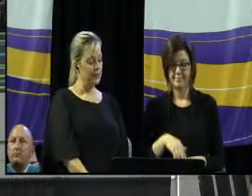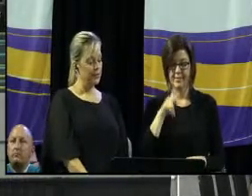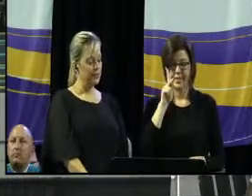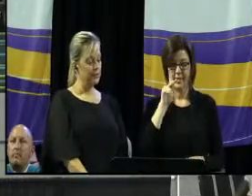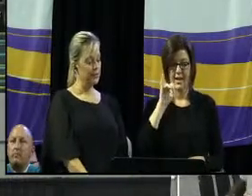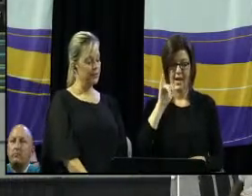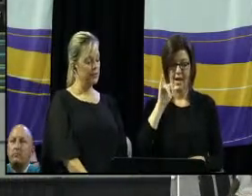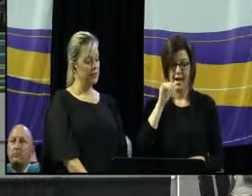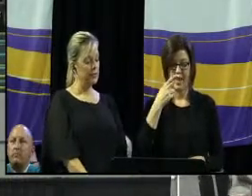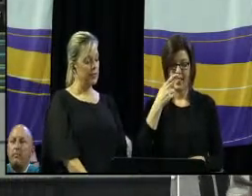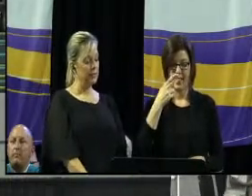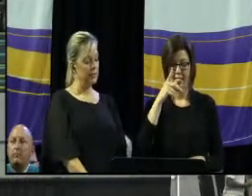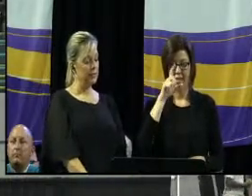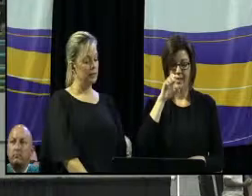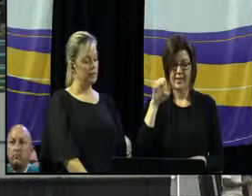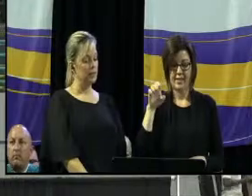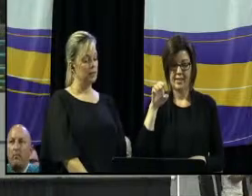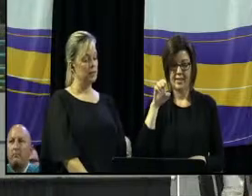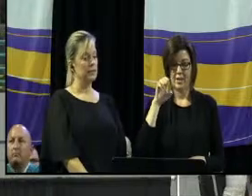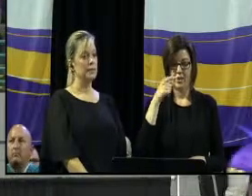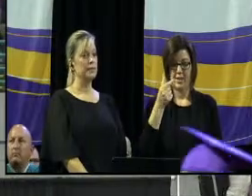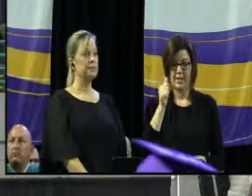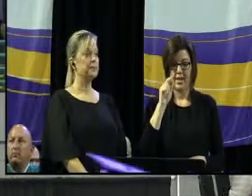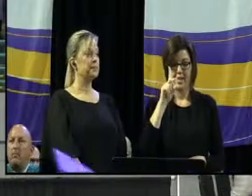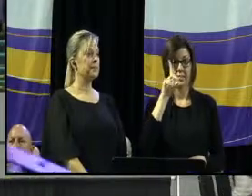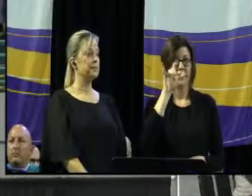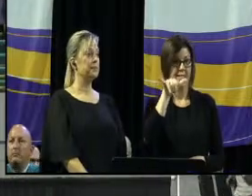Kylie Madison Gandy.